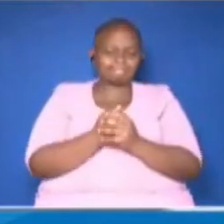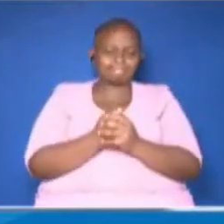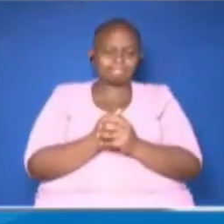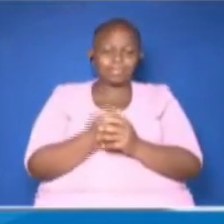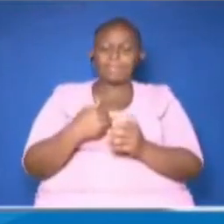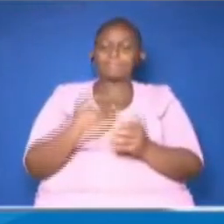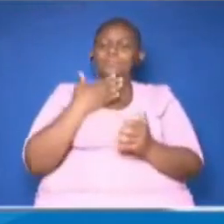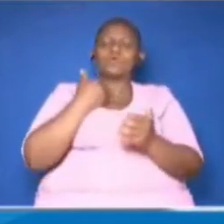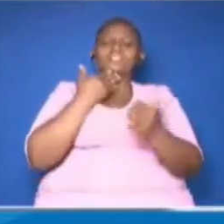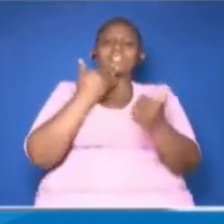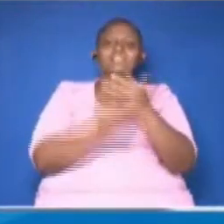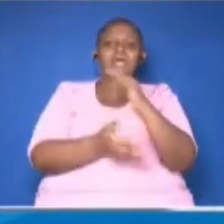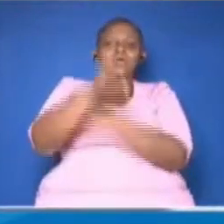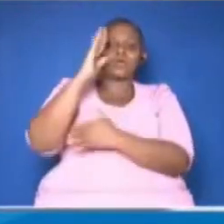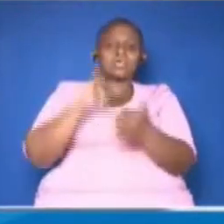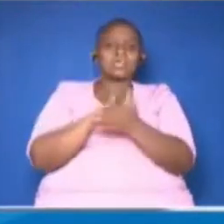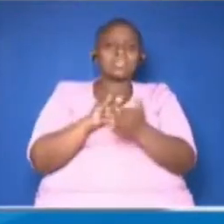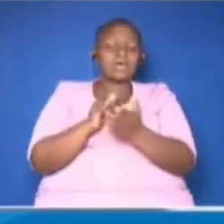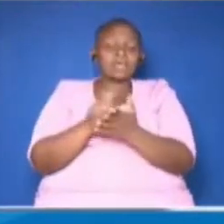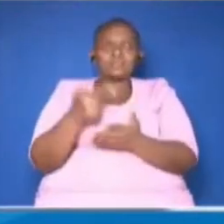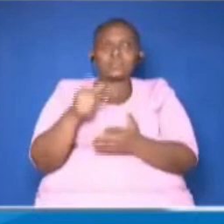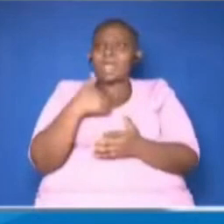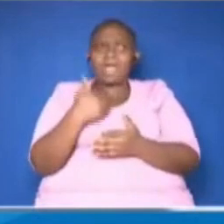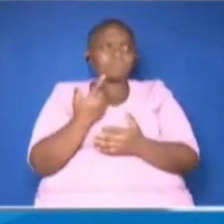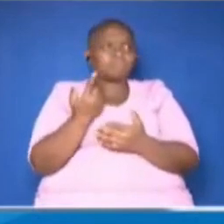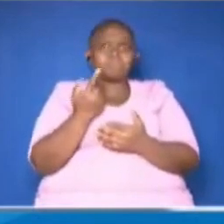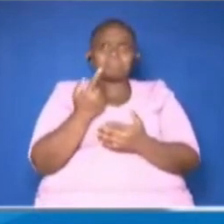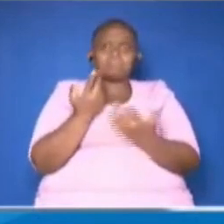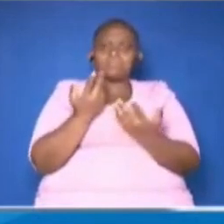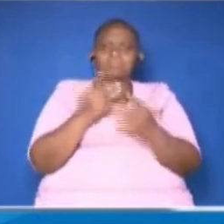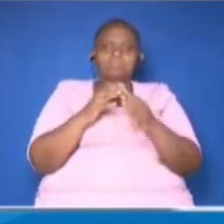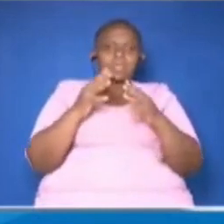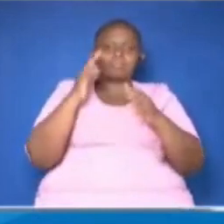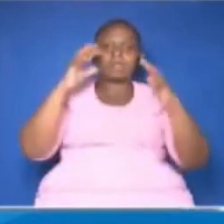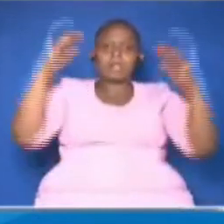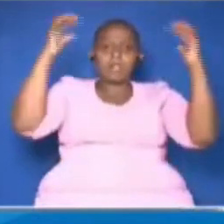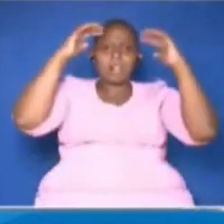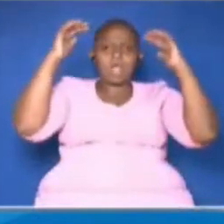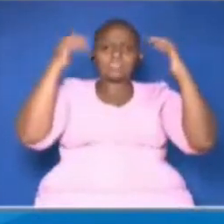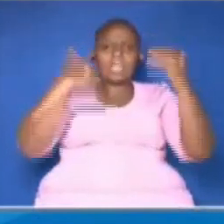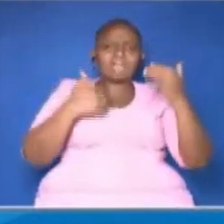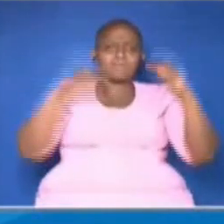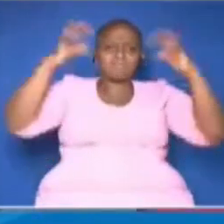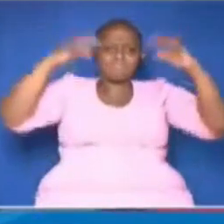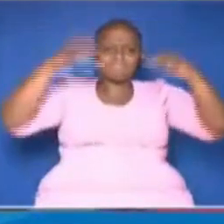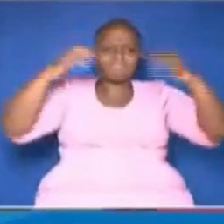And I want to thank God that already there are signs. There is a writing on the wall that Kenya is going to go